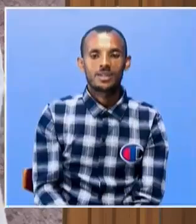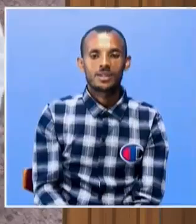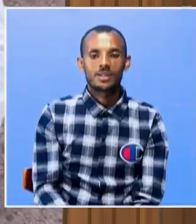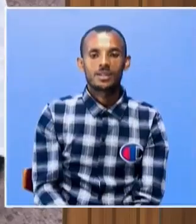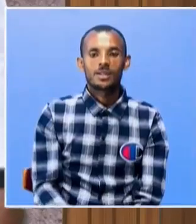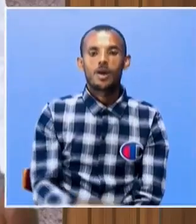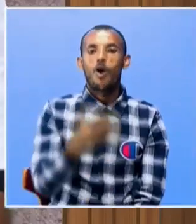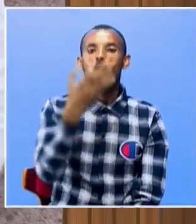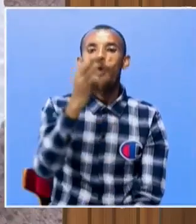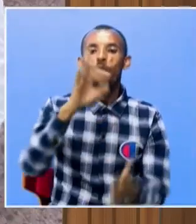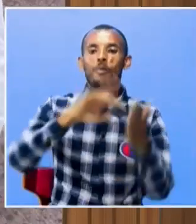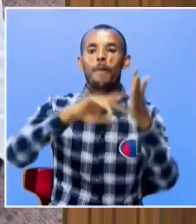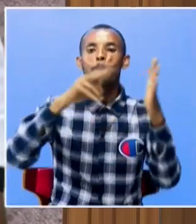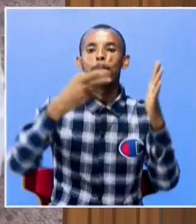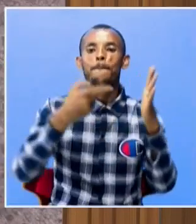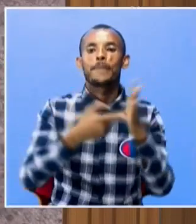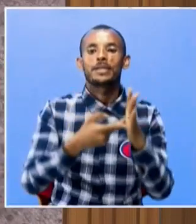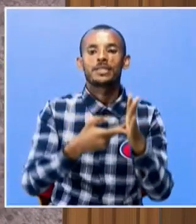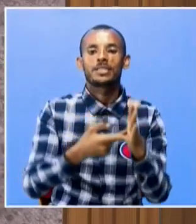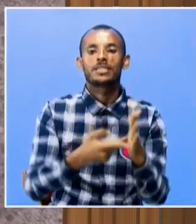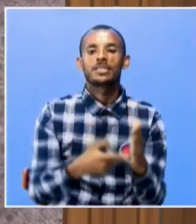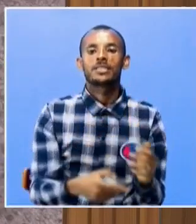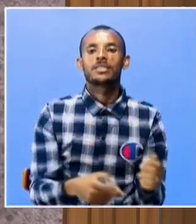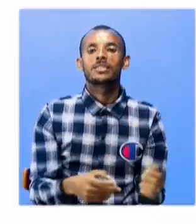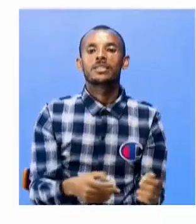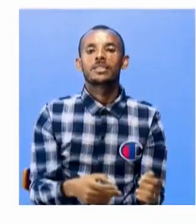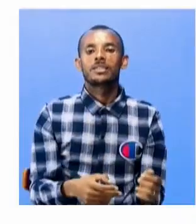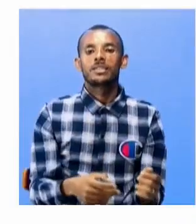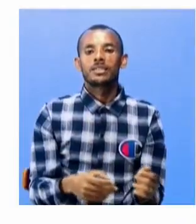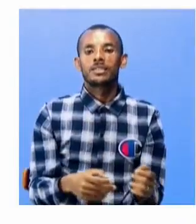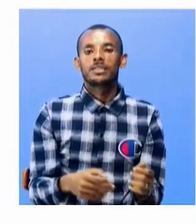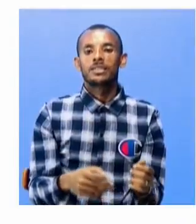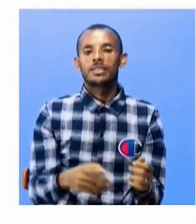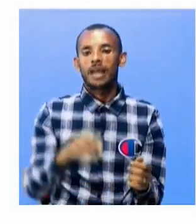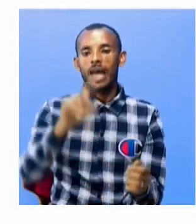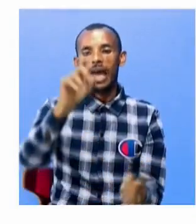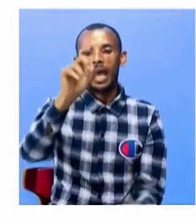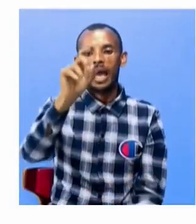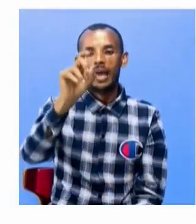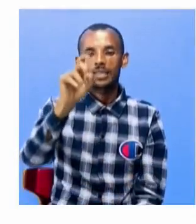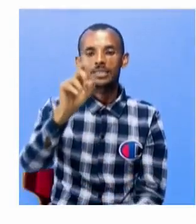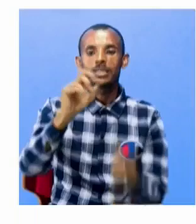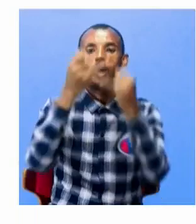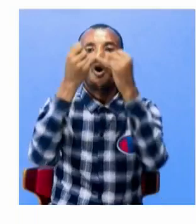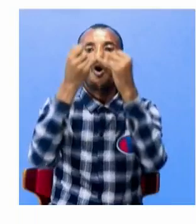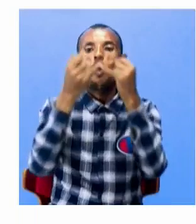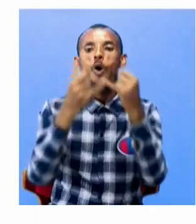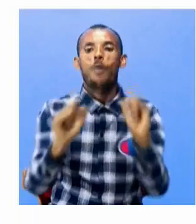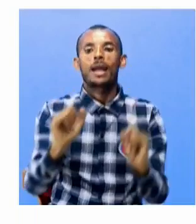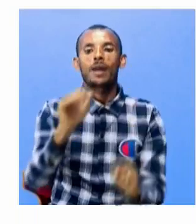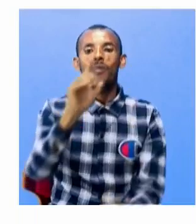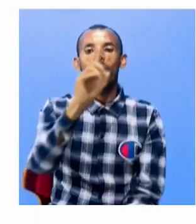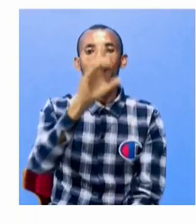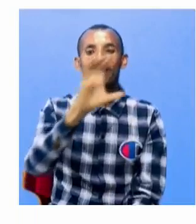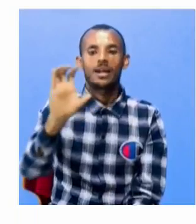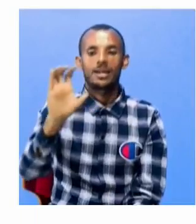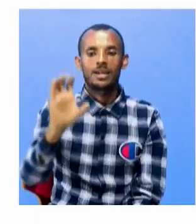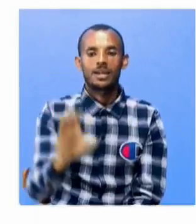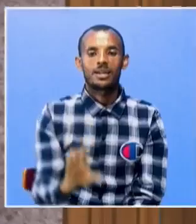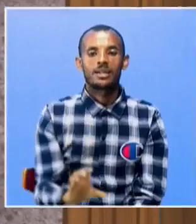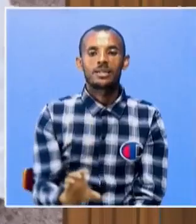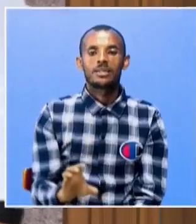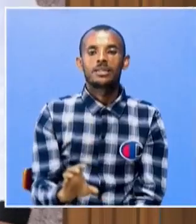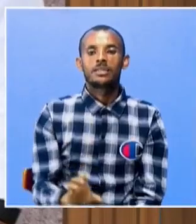Of means this times, therefore here it is x over 100. X percent means